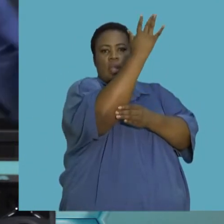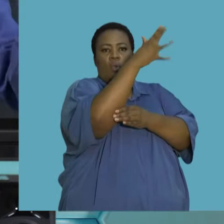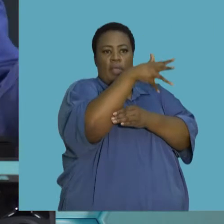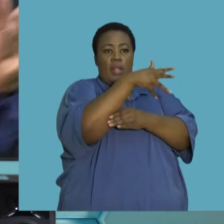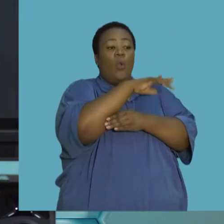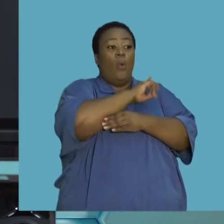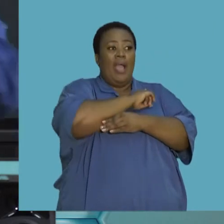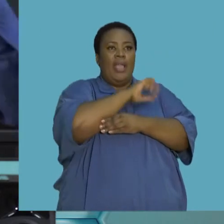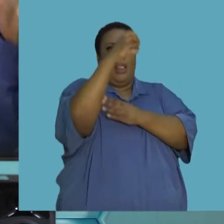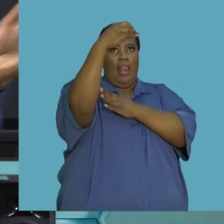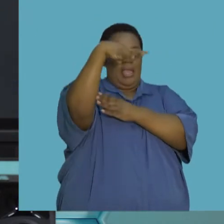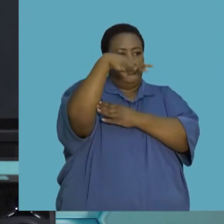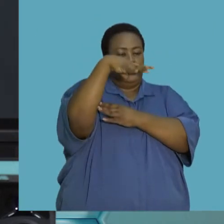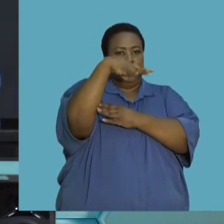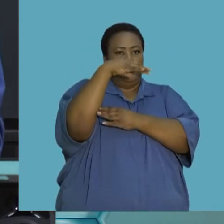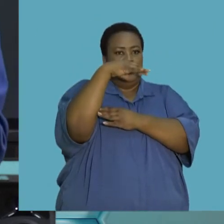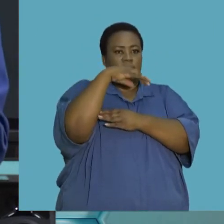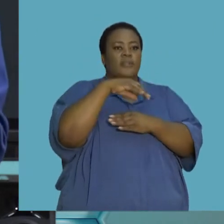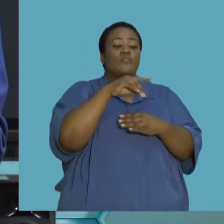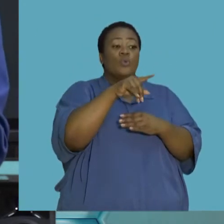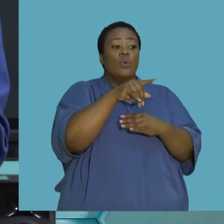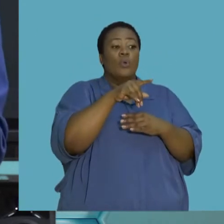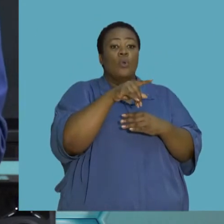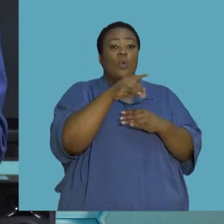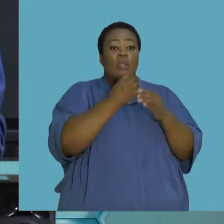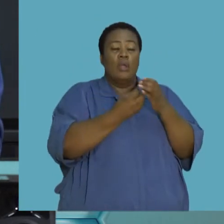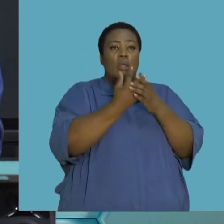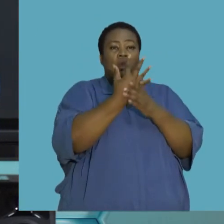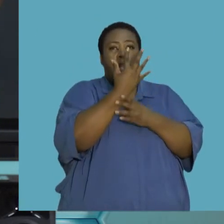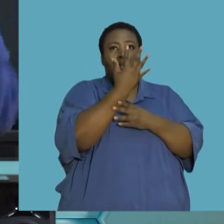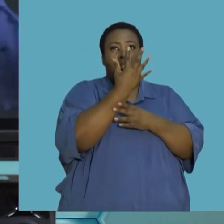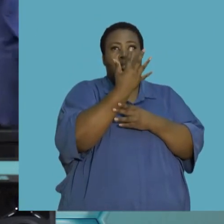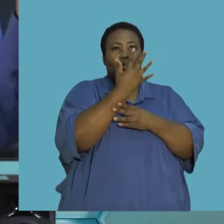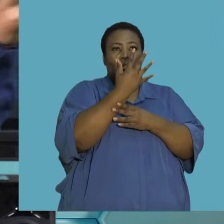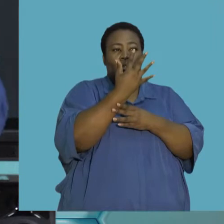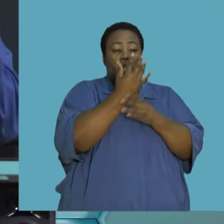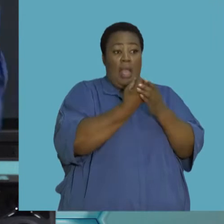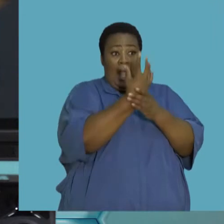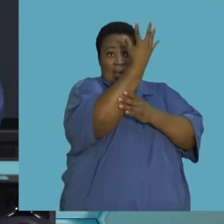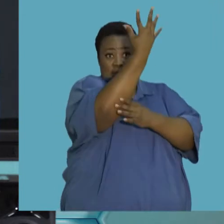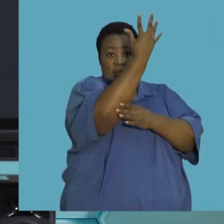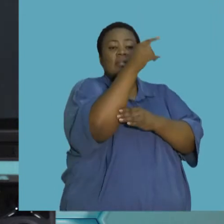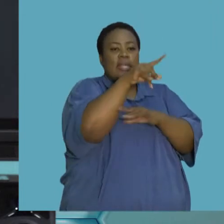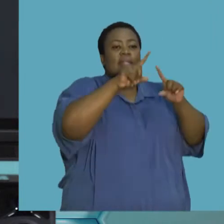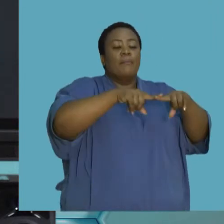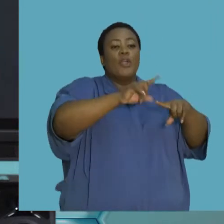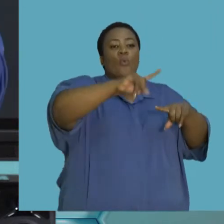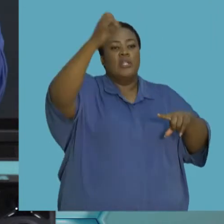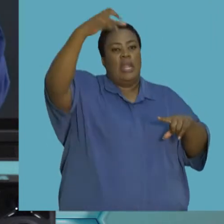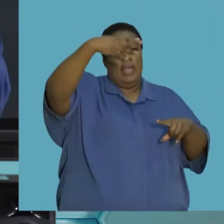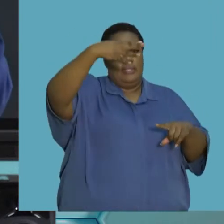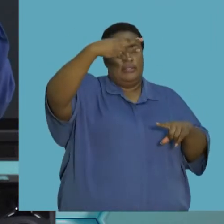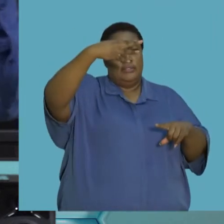it's because of the light. And so that height increase is dependent on the light, correct? It's